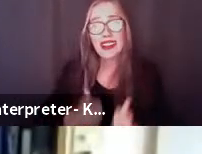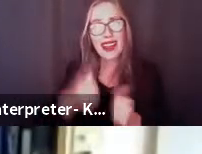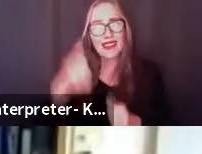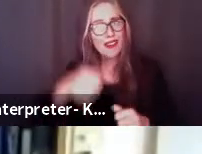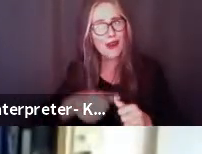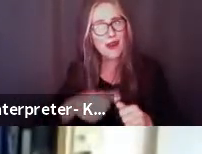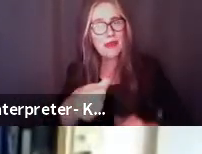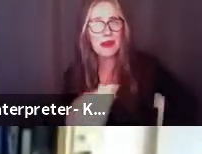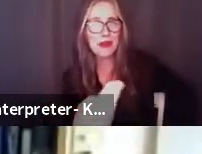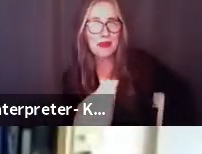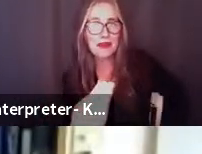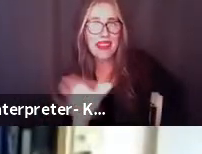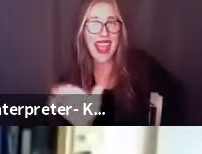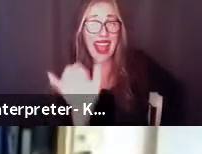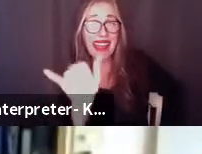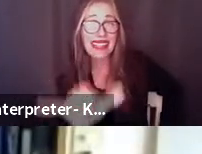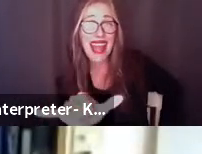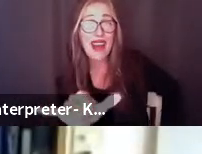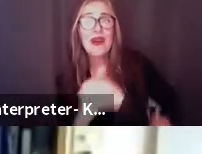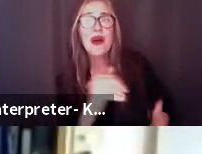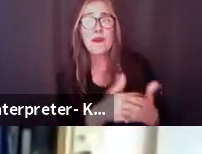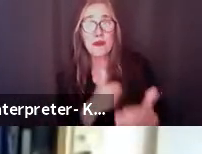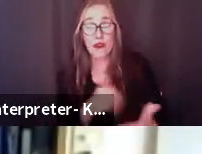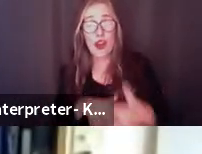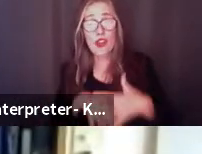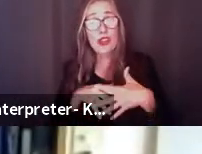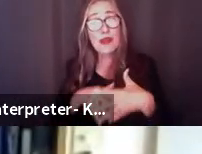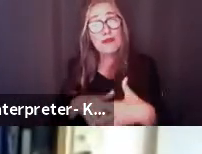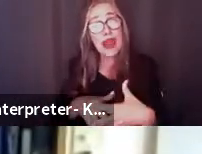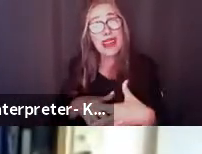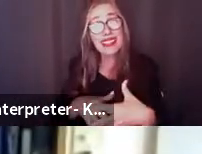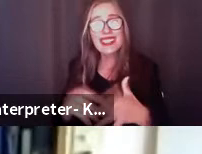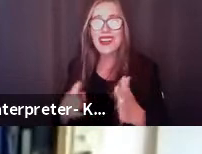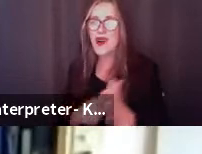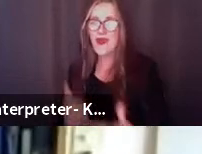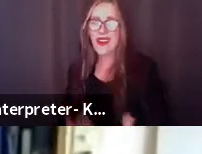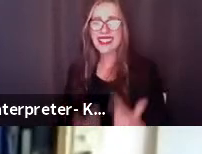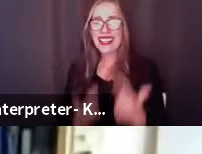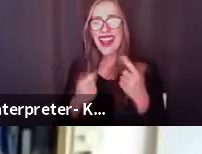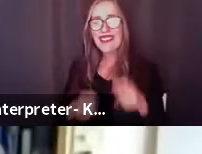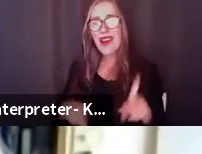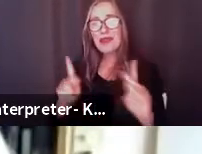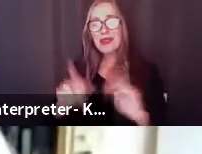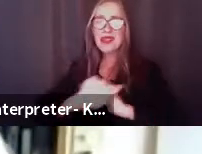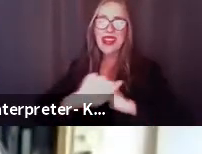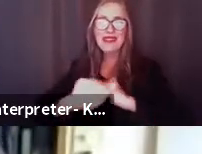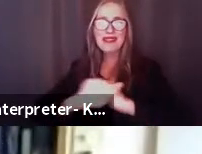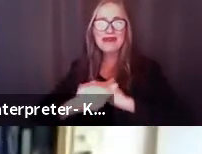must act now before you get pregnant this really is a once in a lifetime opportunity